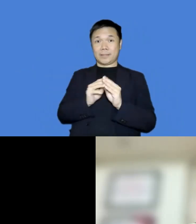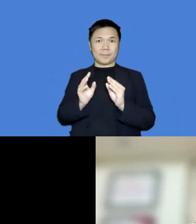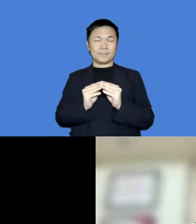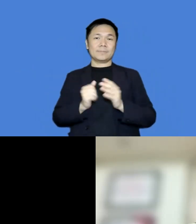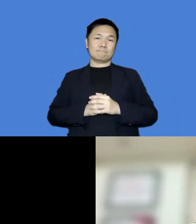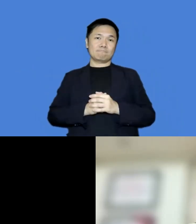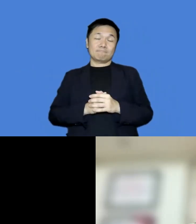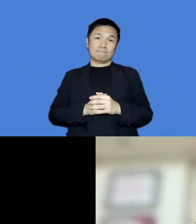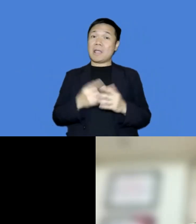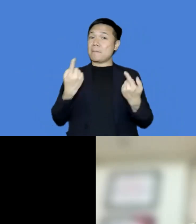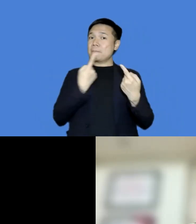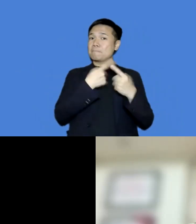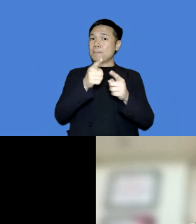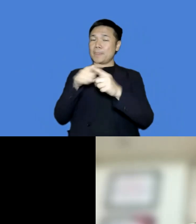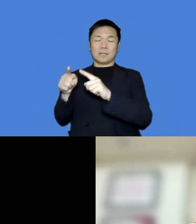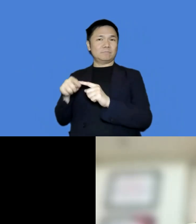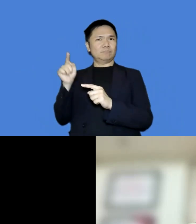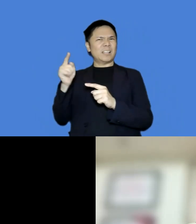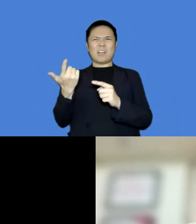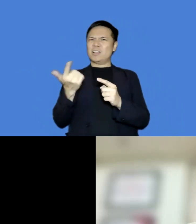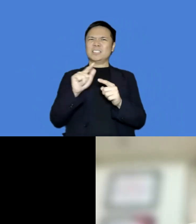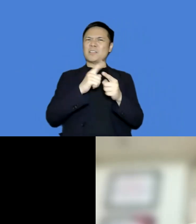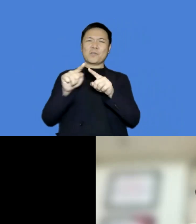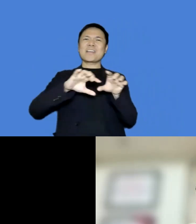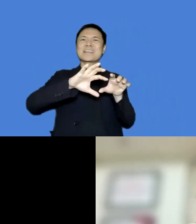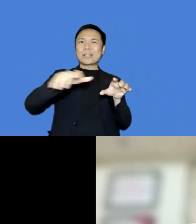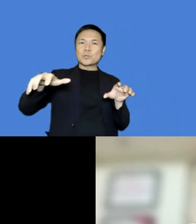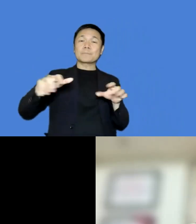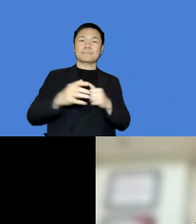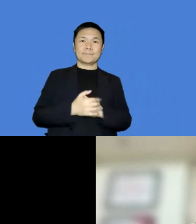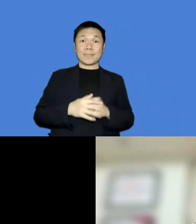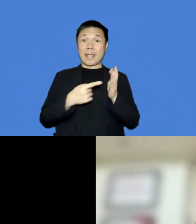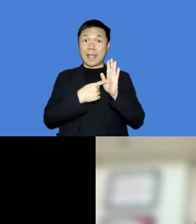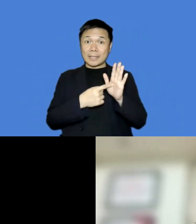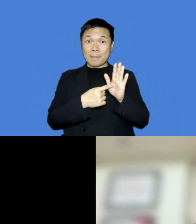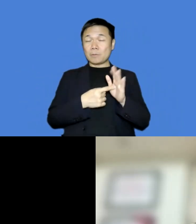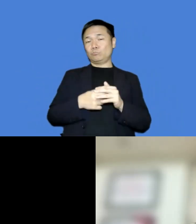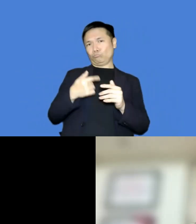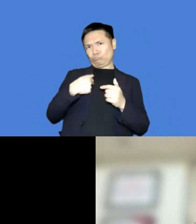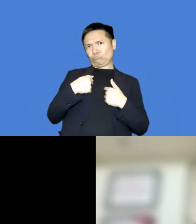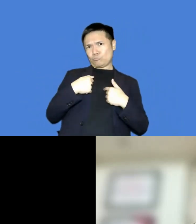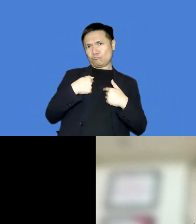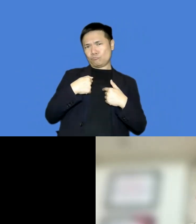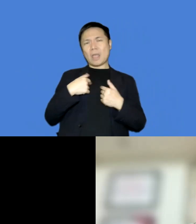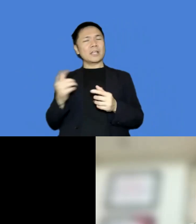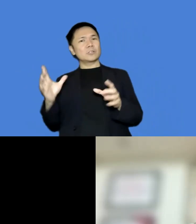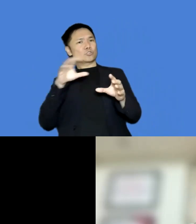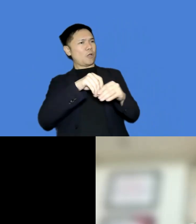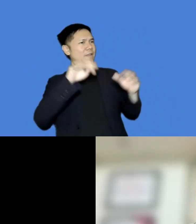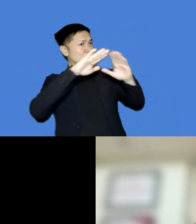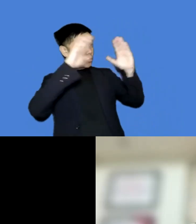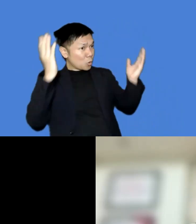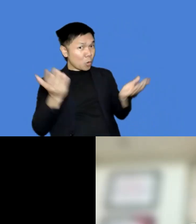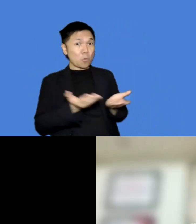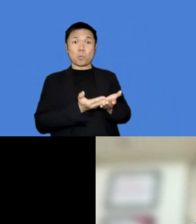different geo level, and like this one, we are able to participate from across the globe. Those who are